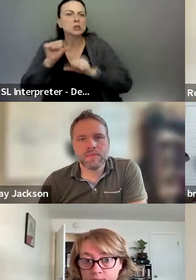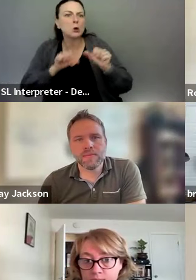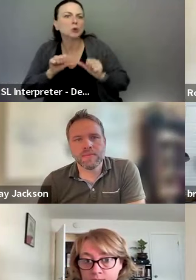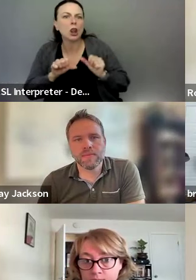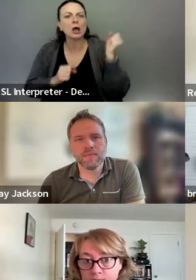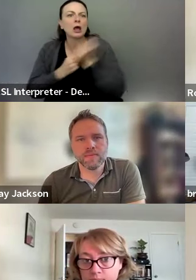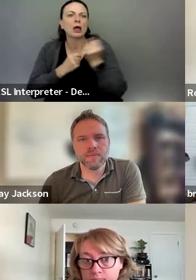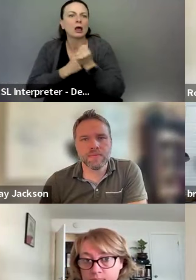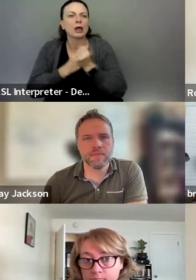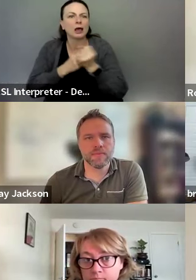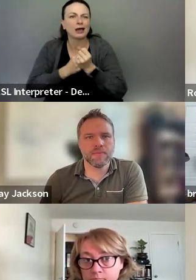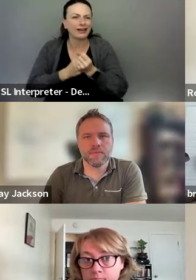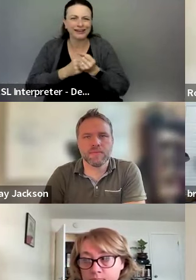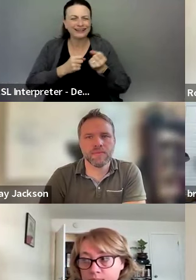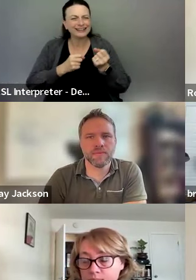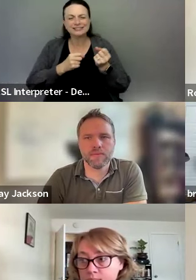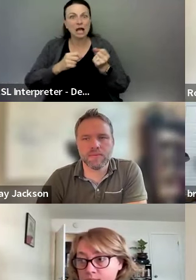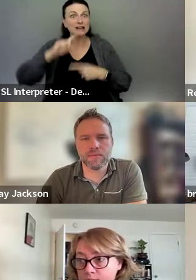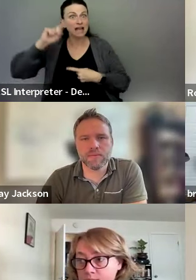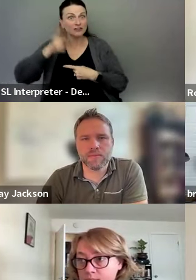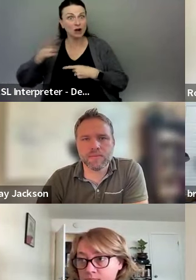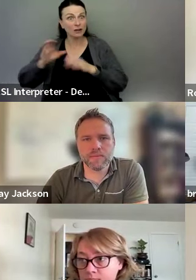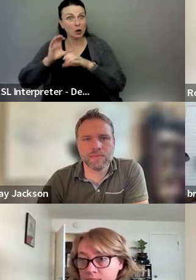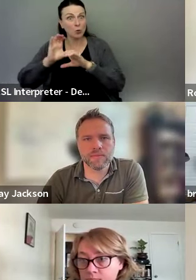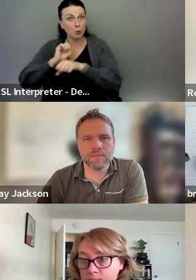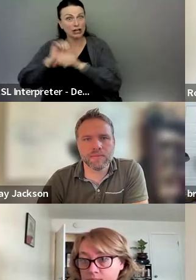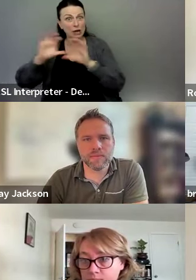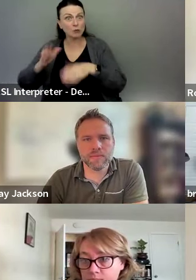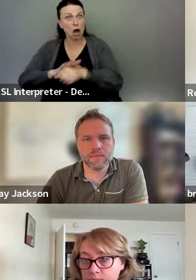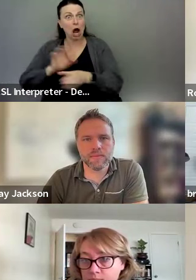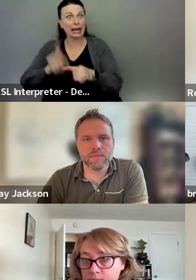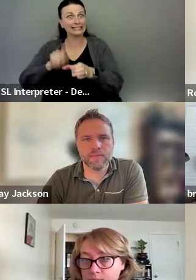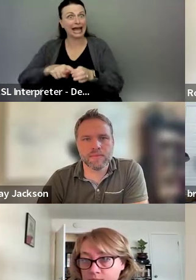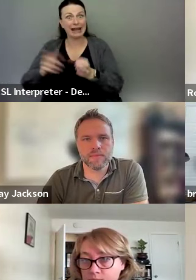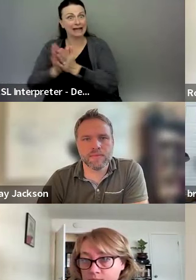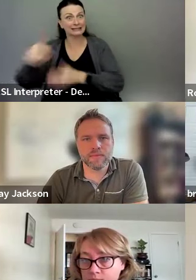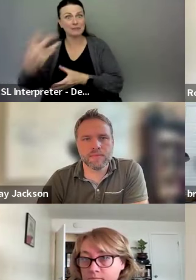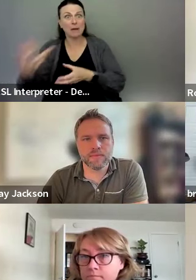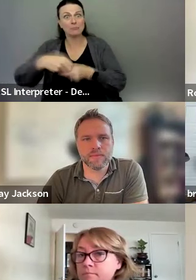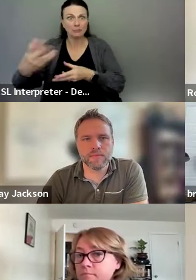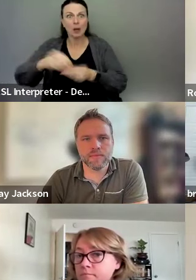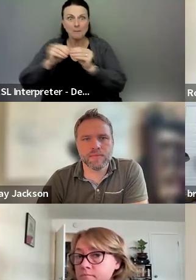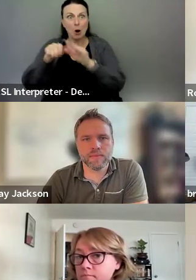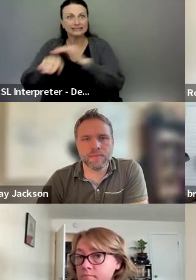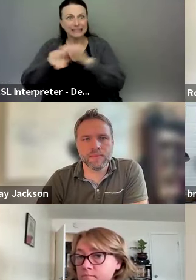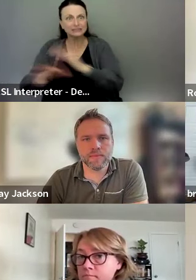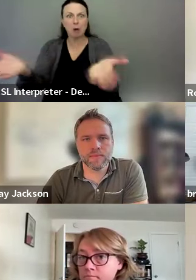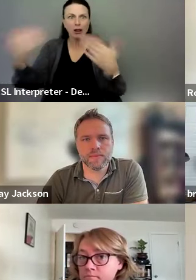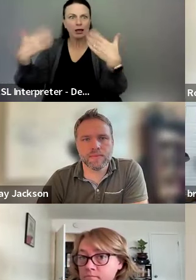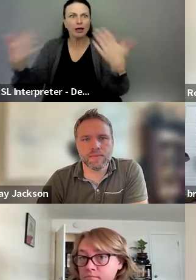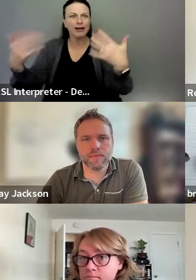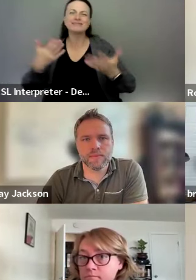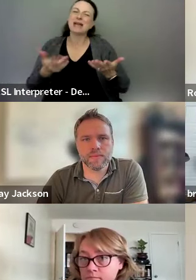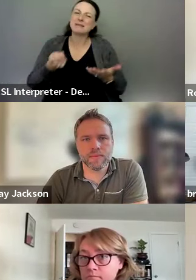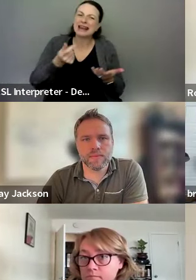where everyone can see that the Deaf and Hard of Hearing Working Group is asking them to be more accessible, and it might make